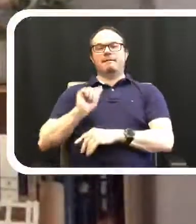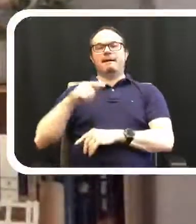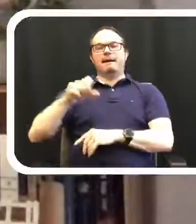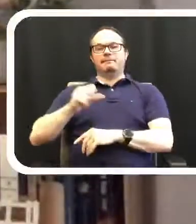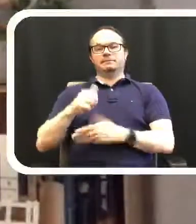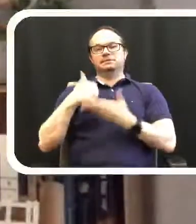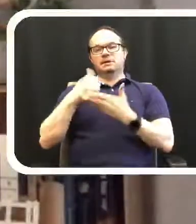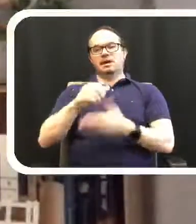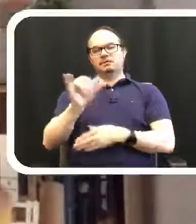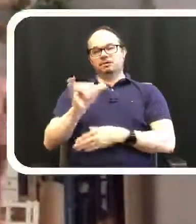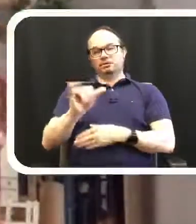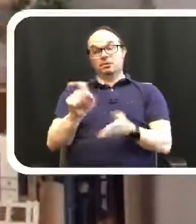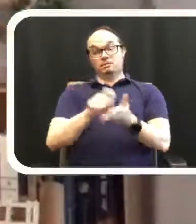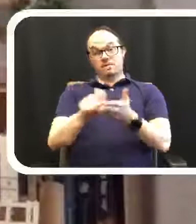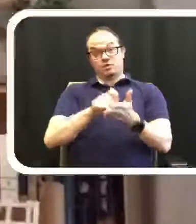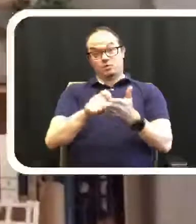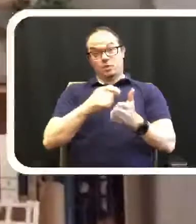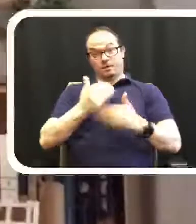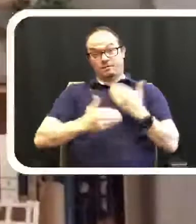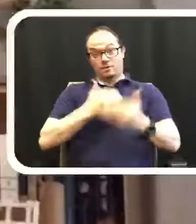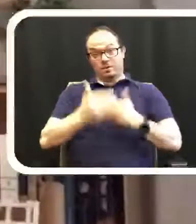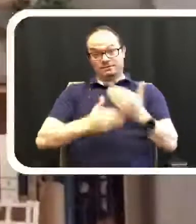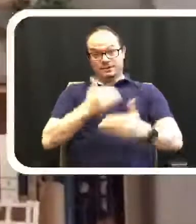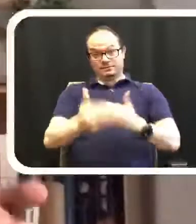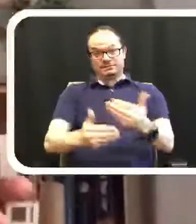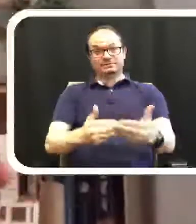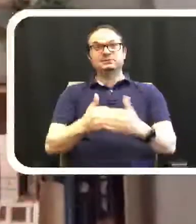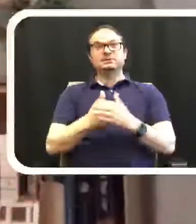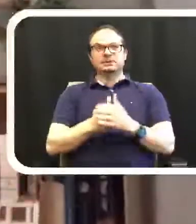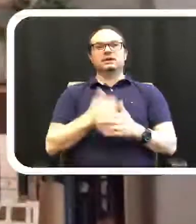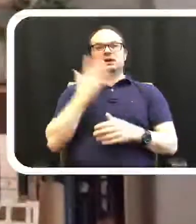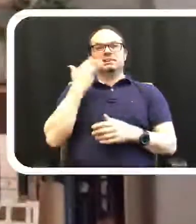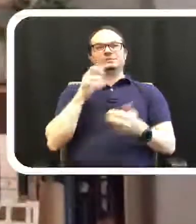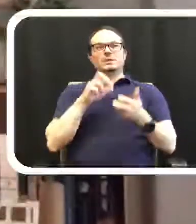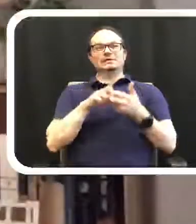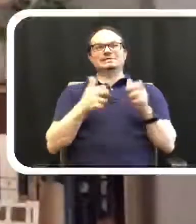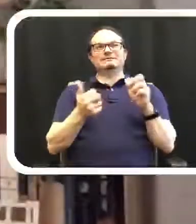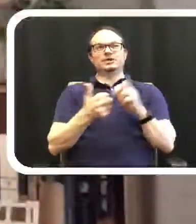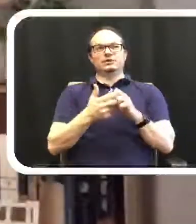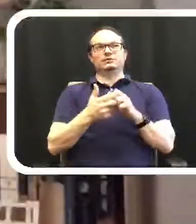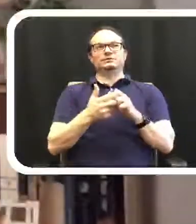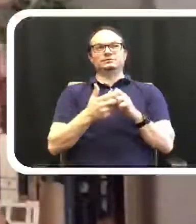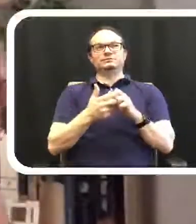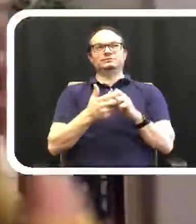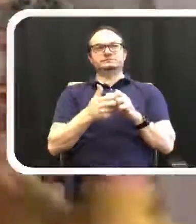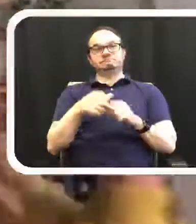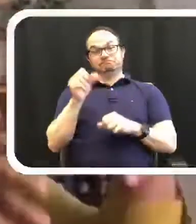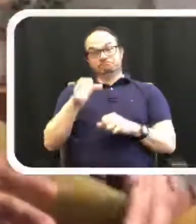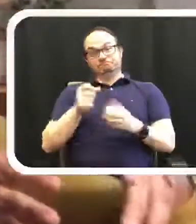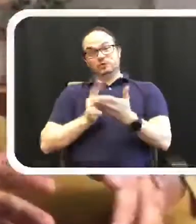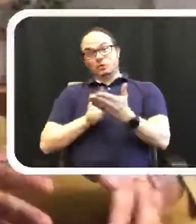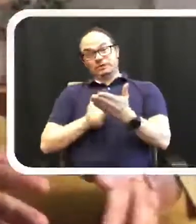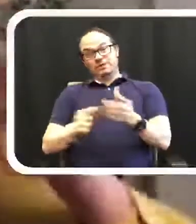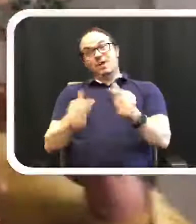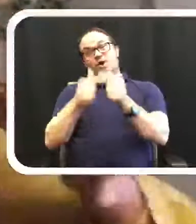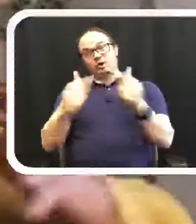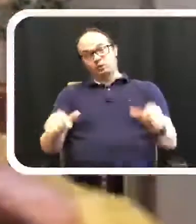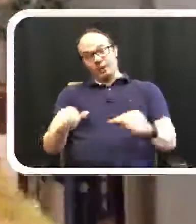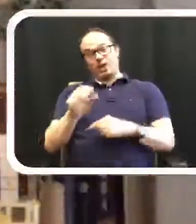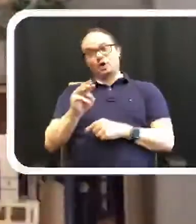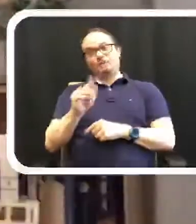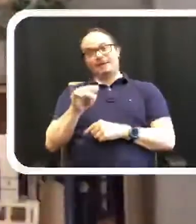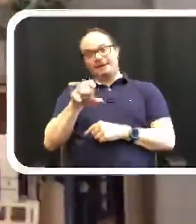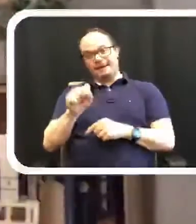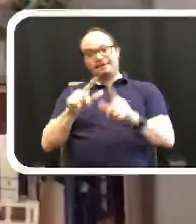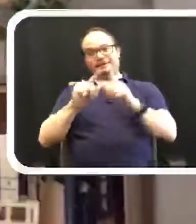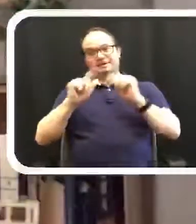terms of the writing process, and see, this is also why it's difficult because yes, we can talk about grammar and mechanics. That's one